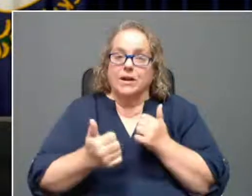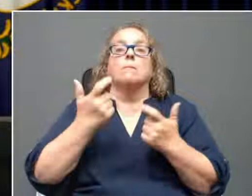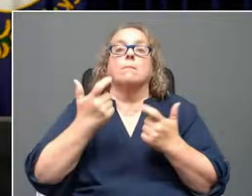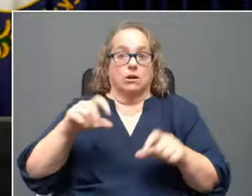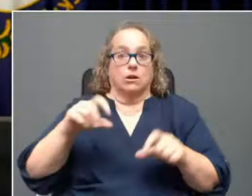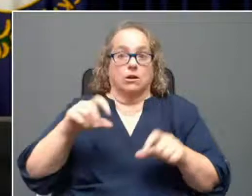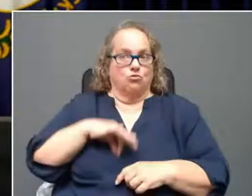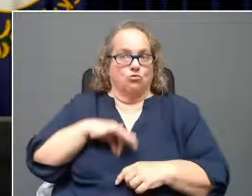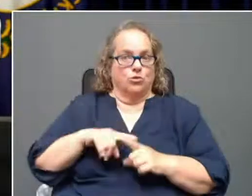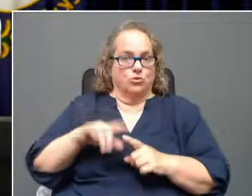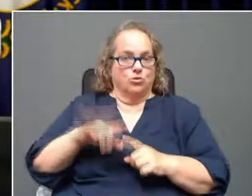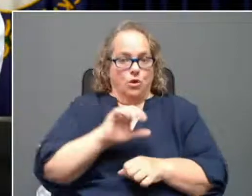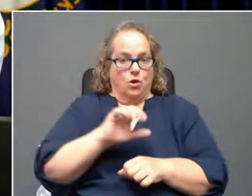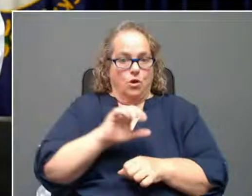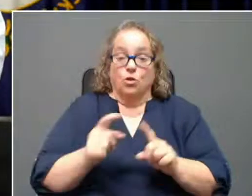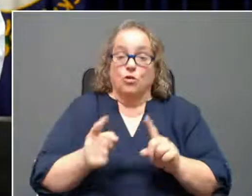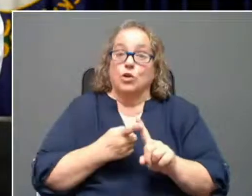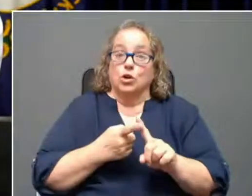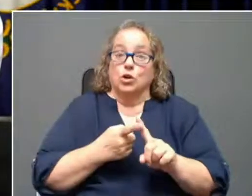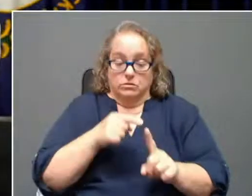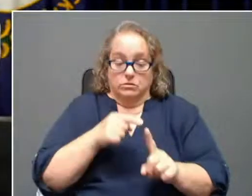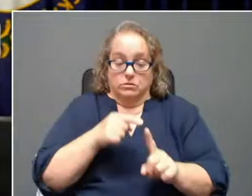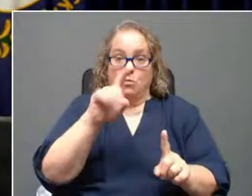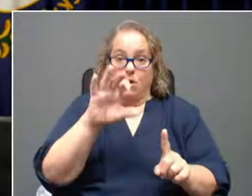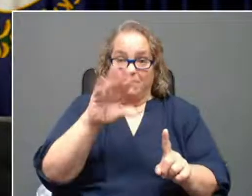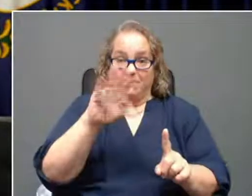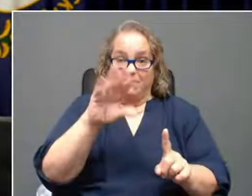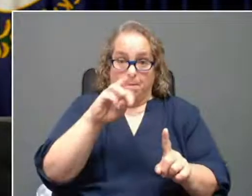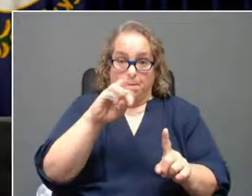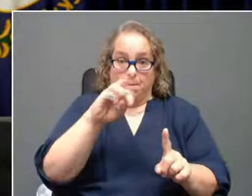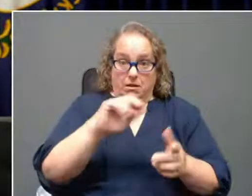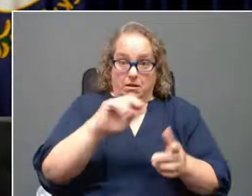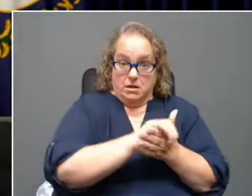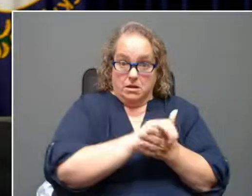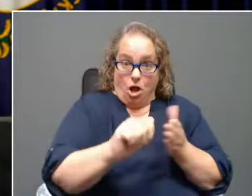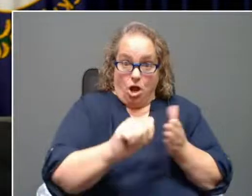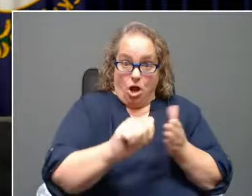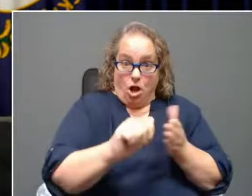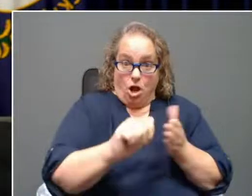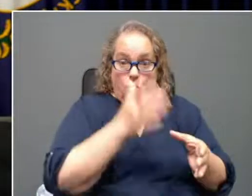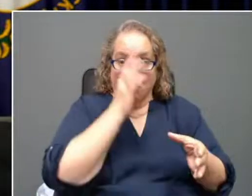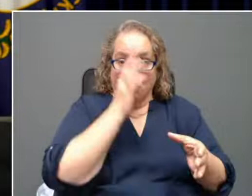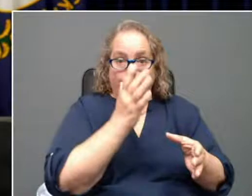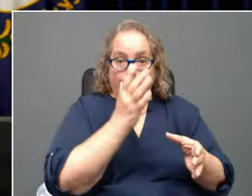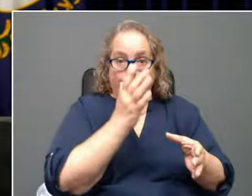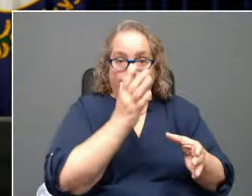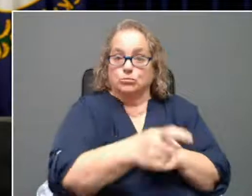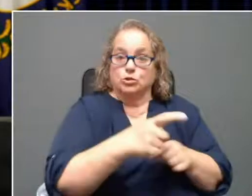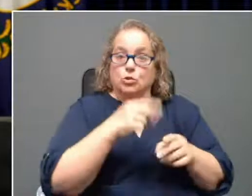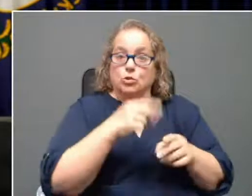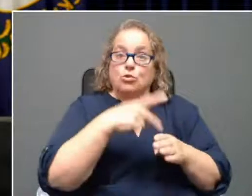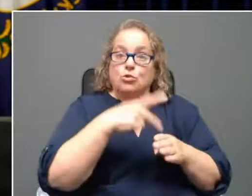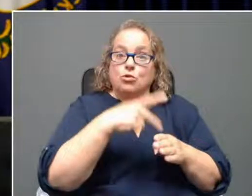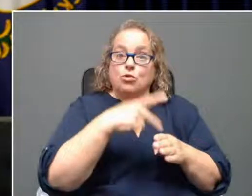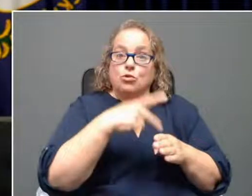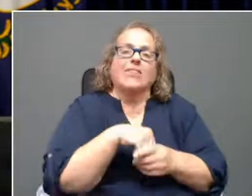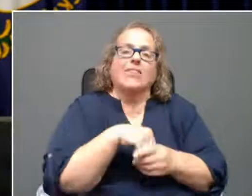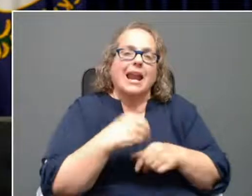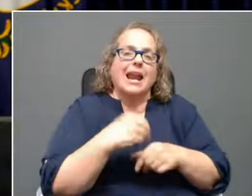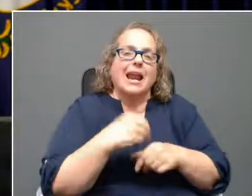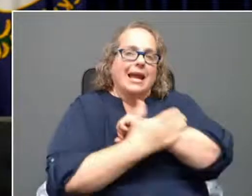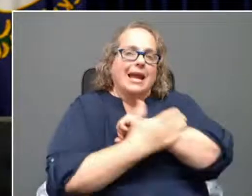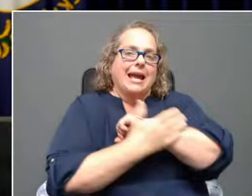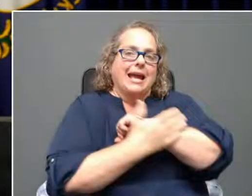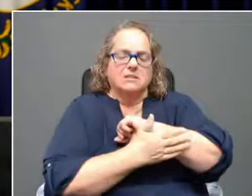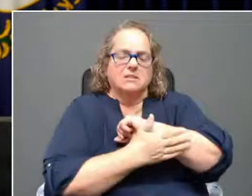work. First bucket, $150 million will be allocated to projects within a county, and those are based on populations